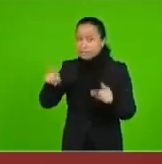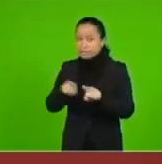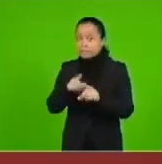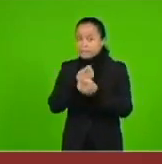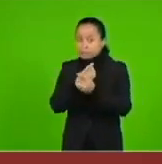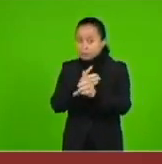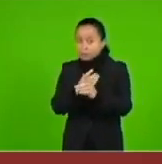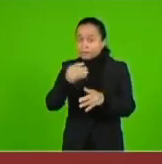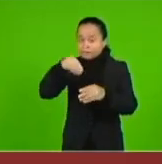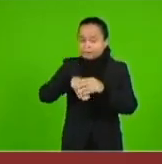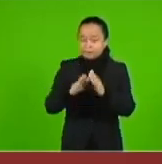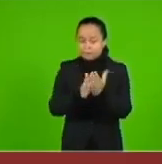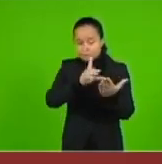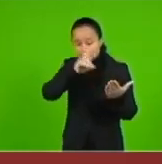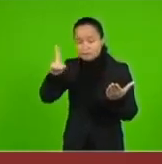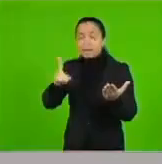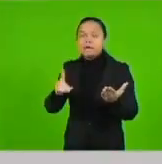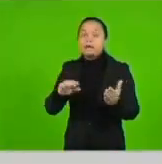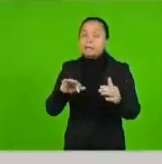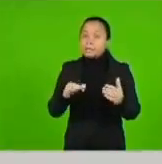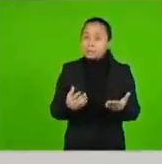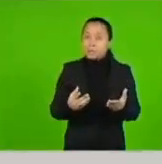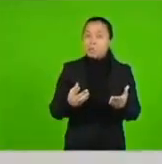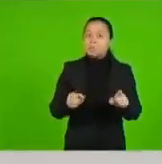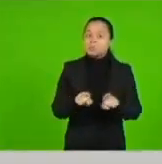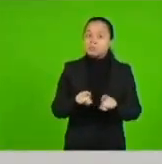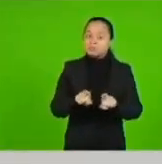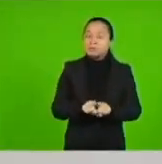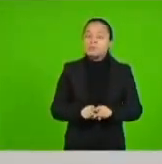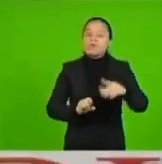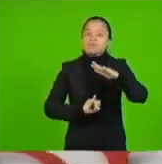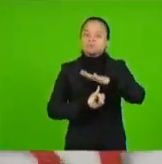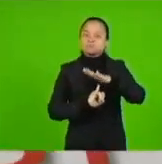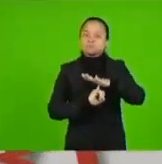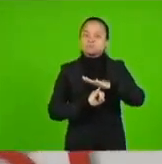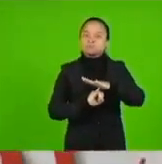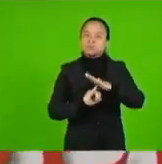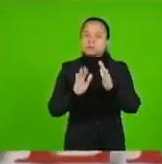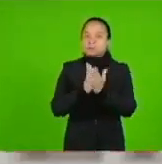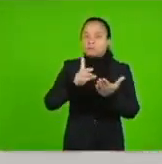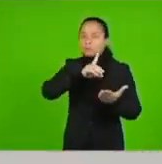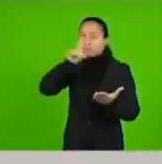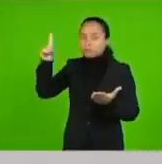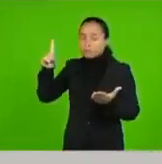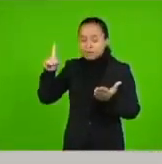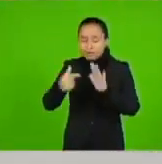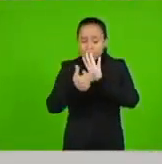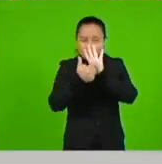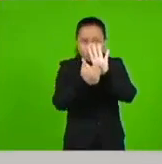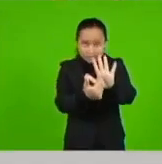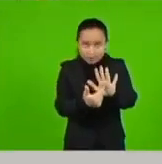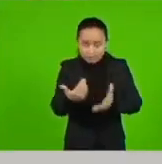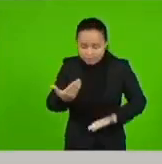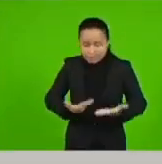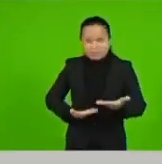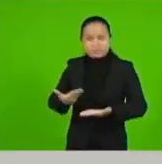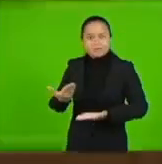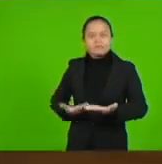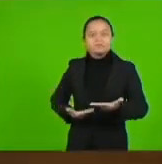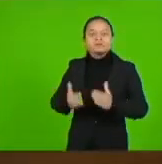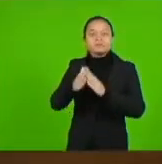the personality of man goes through teaching the Bible. That's why the Maranatha Institute was created,